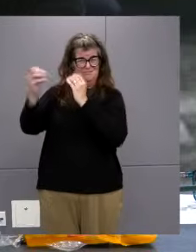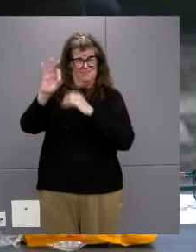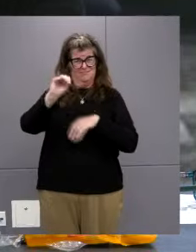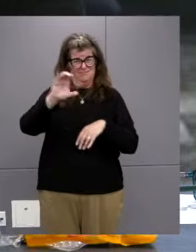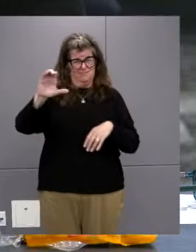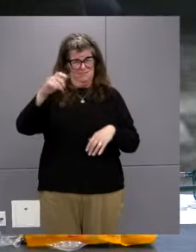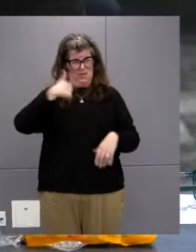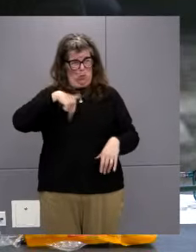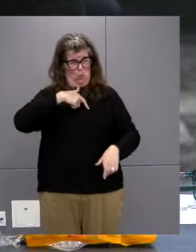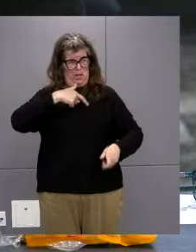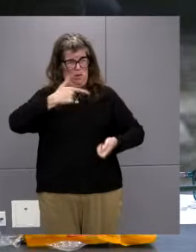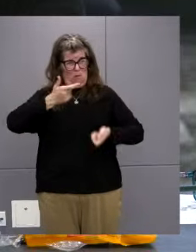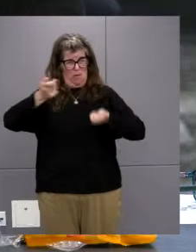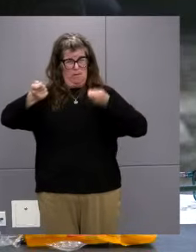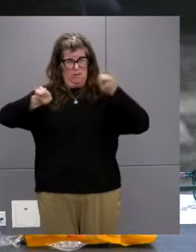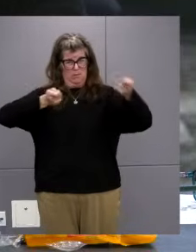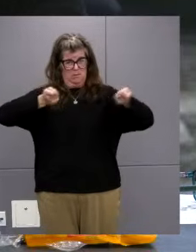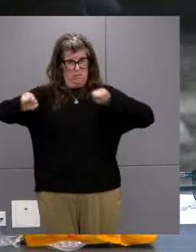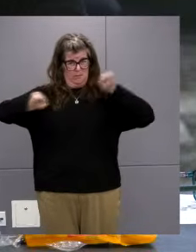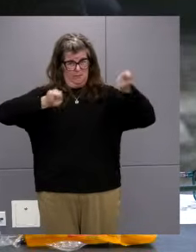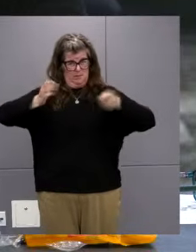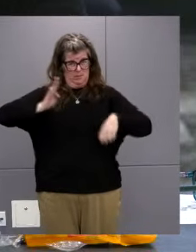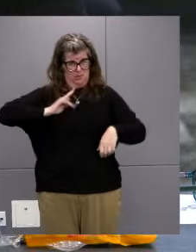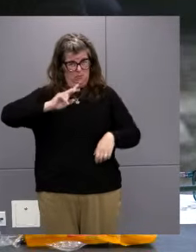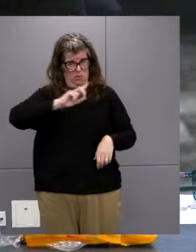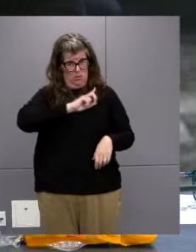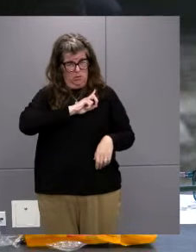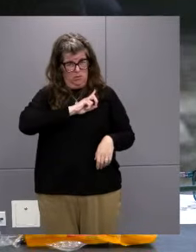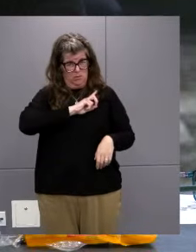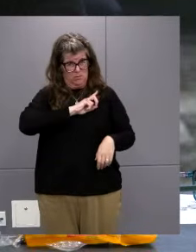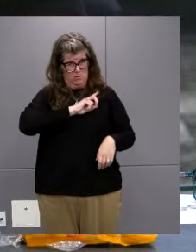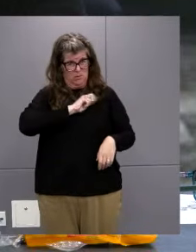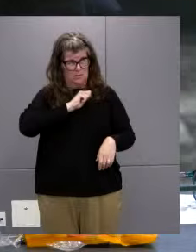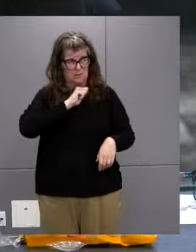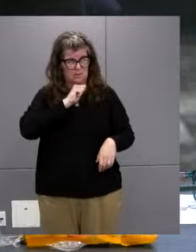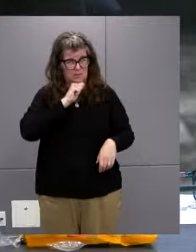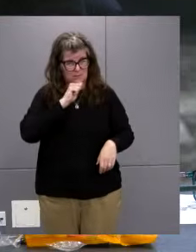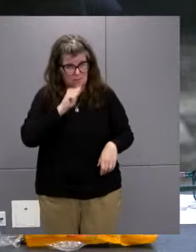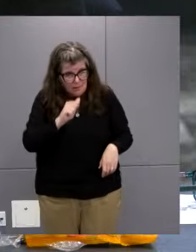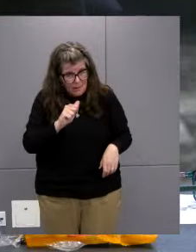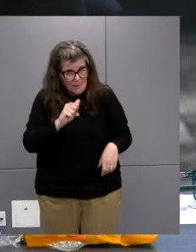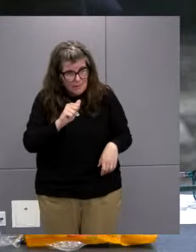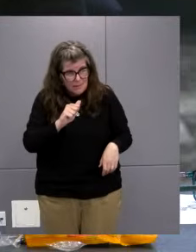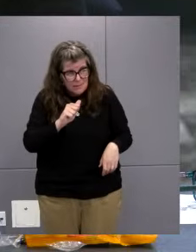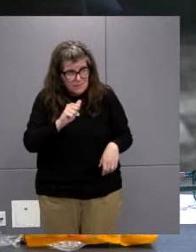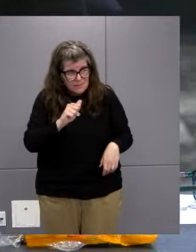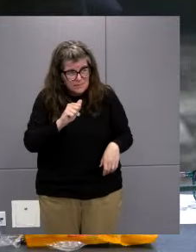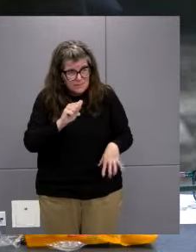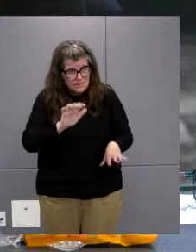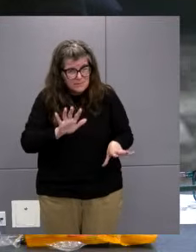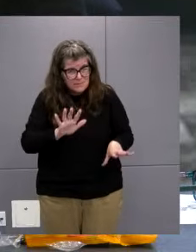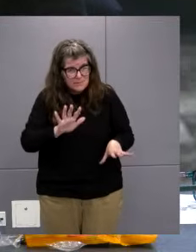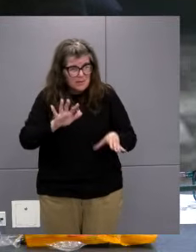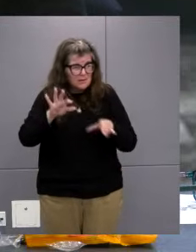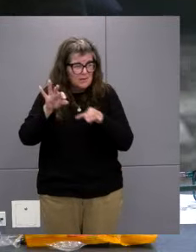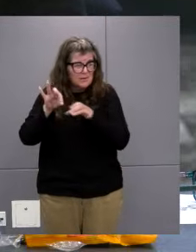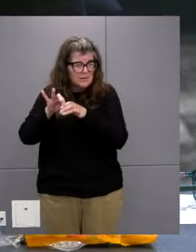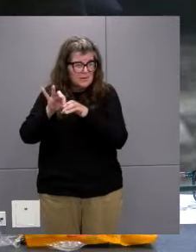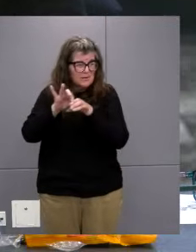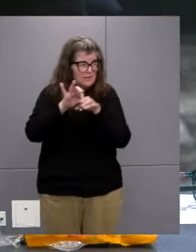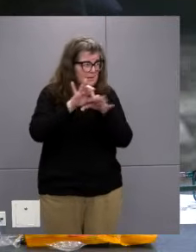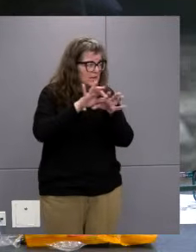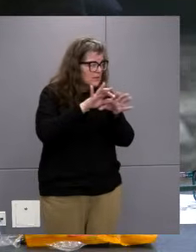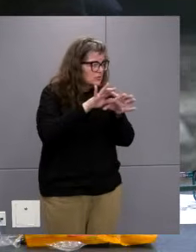board of this college. We are not, by virtue of the actions taken by the electorate of